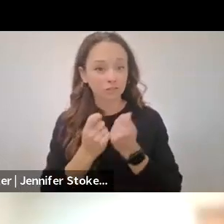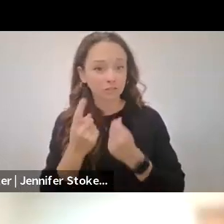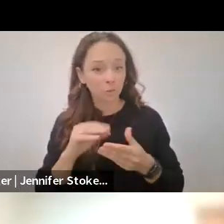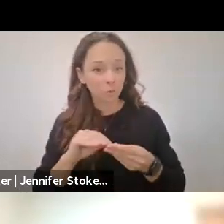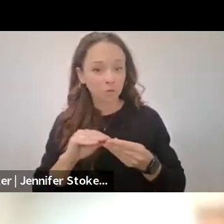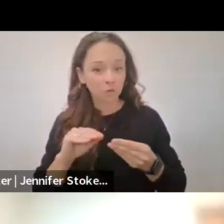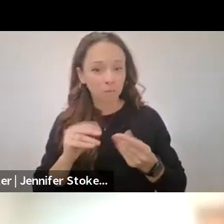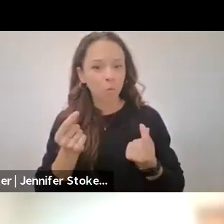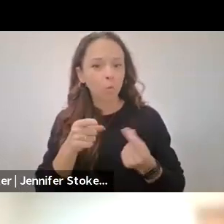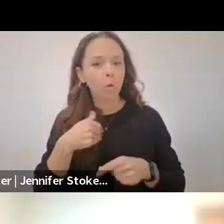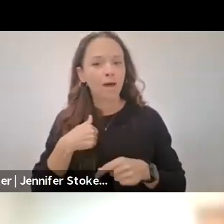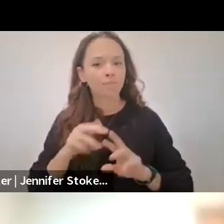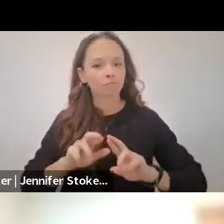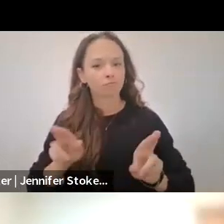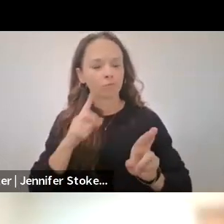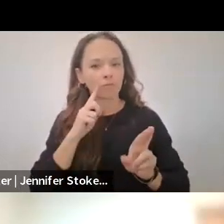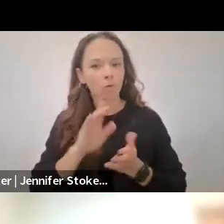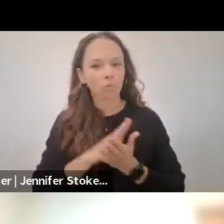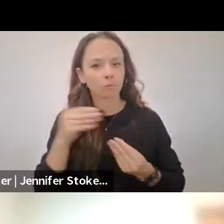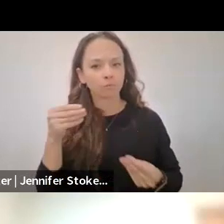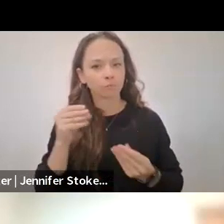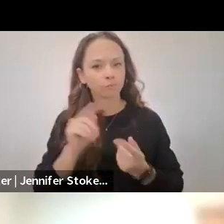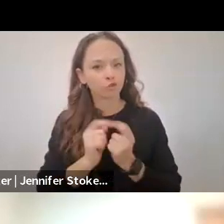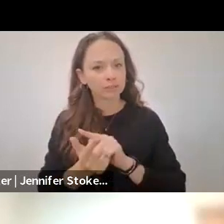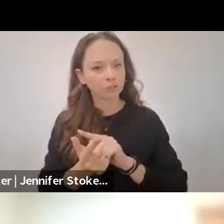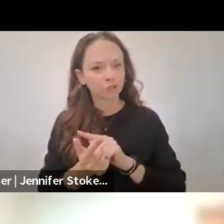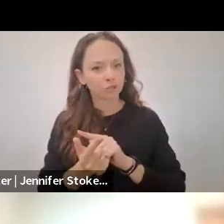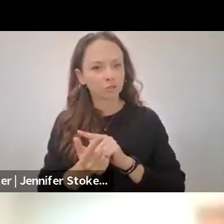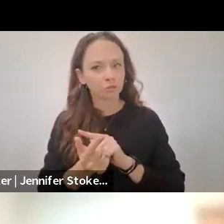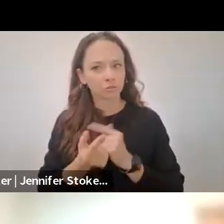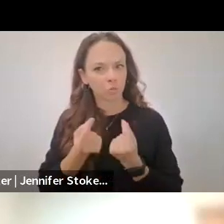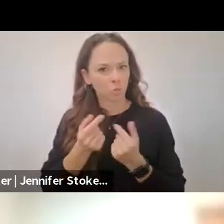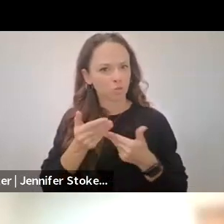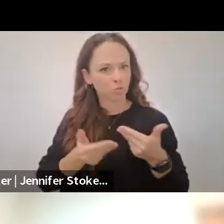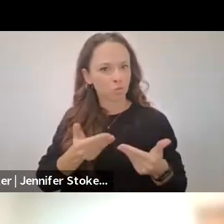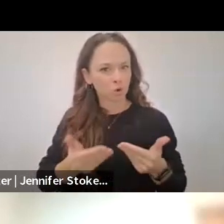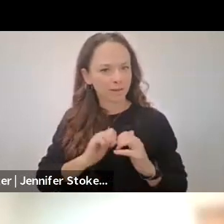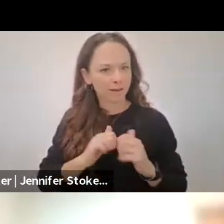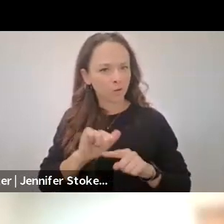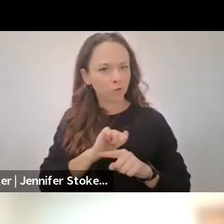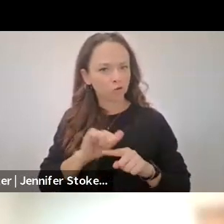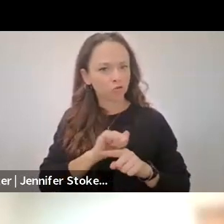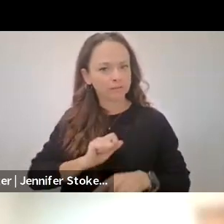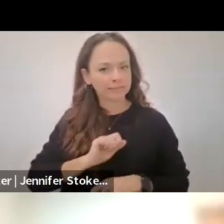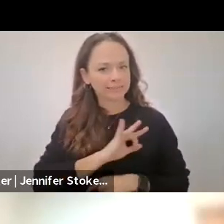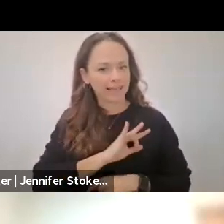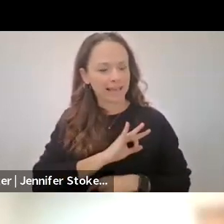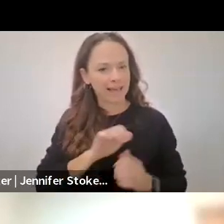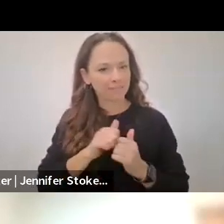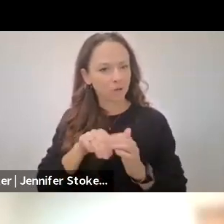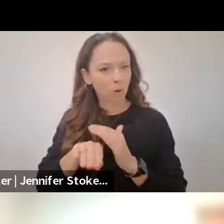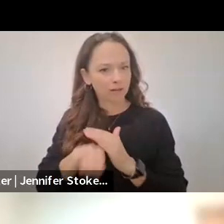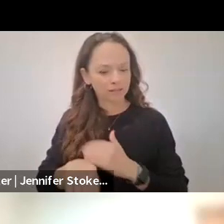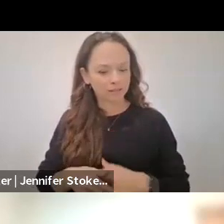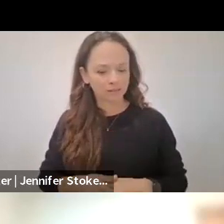in place for document translation and what the process is that you train staff on how to access document